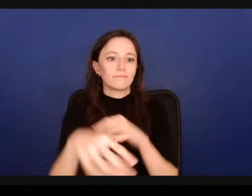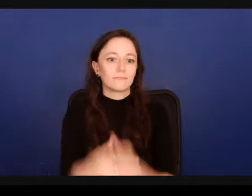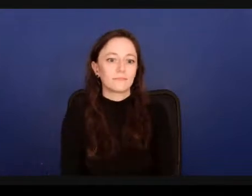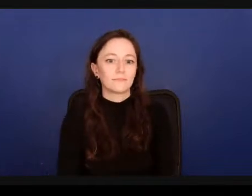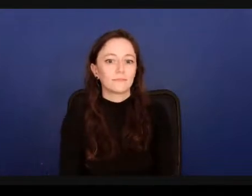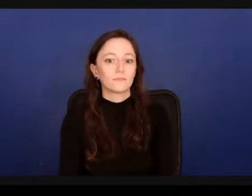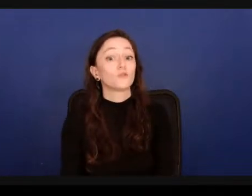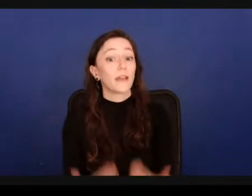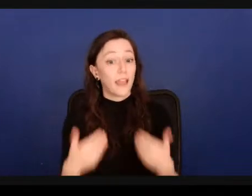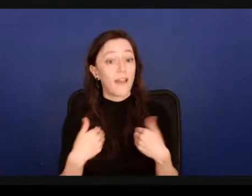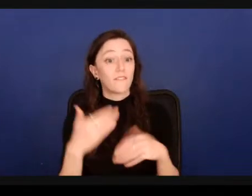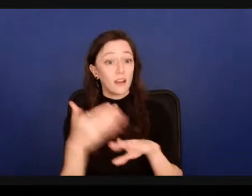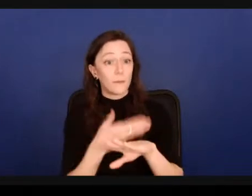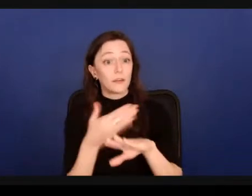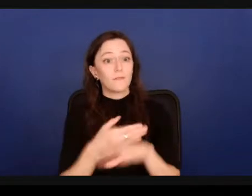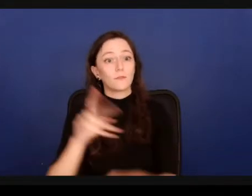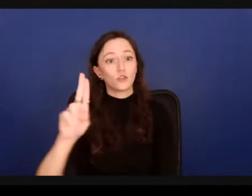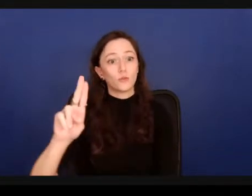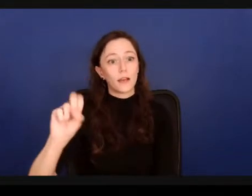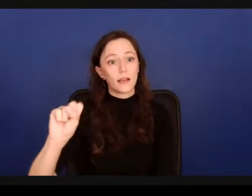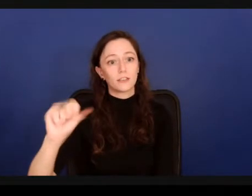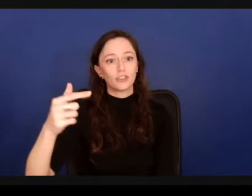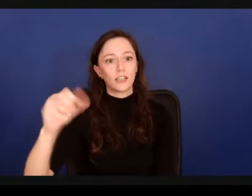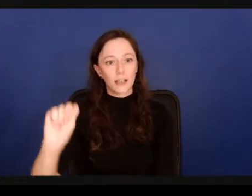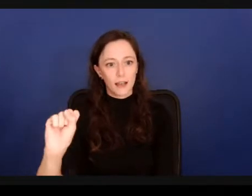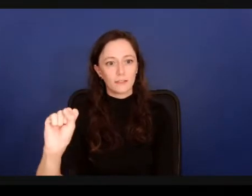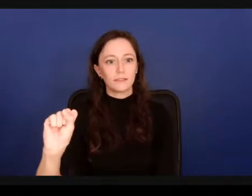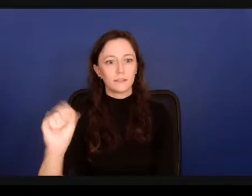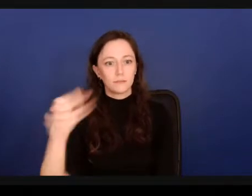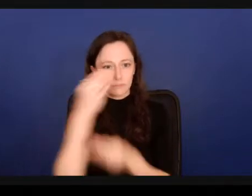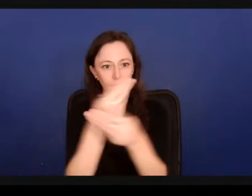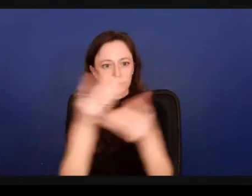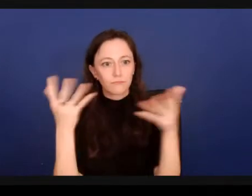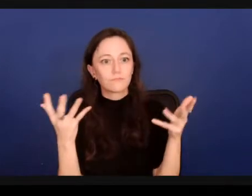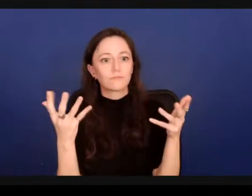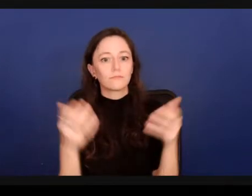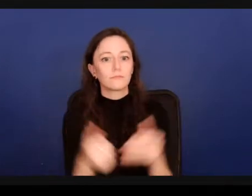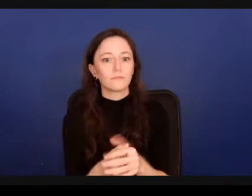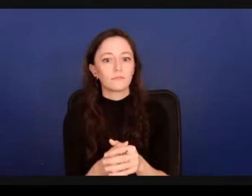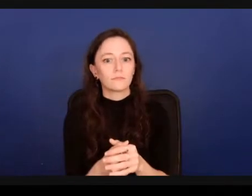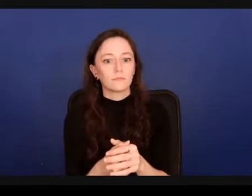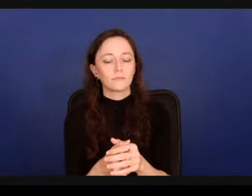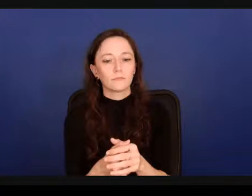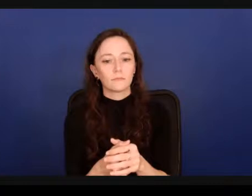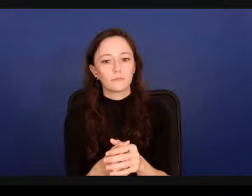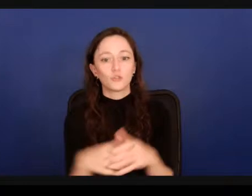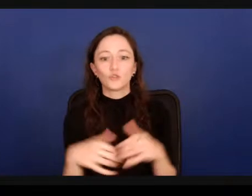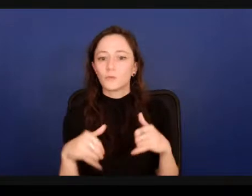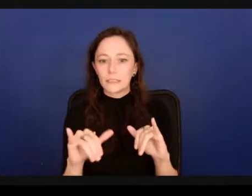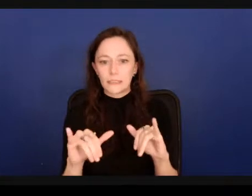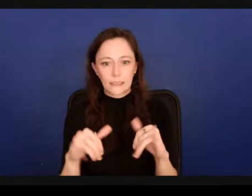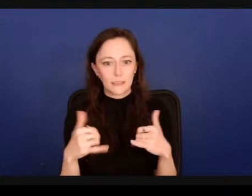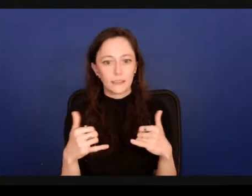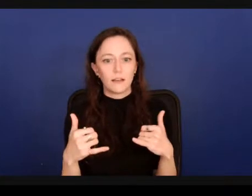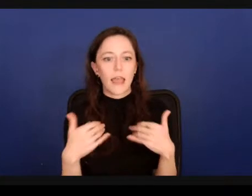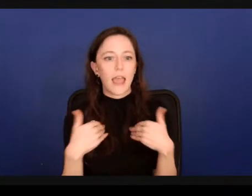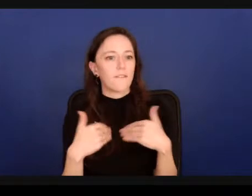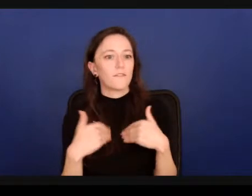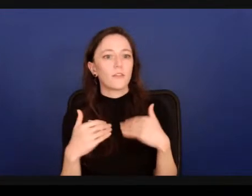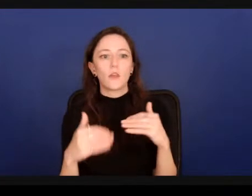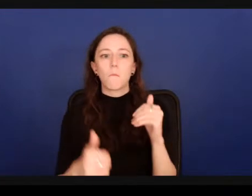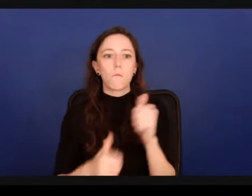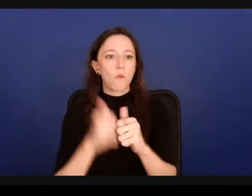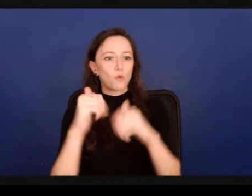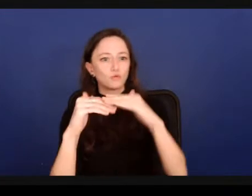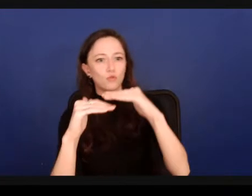Mauna Loa, as well as other volcanoes. So we are still at the lowest level, alert level